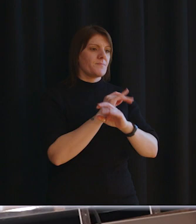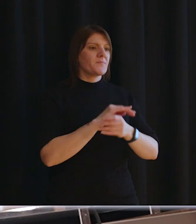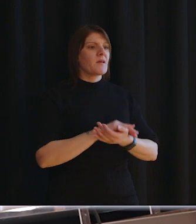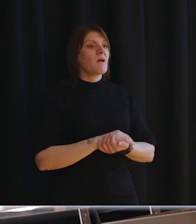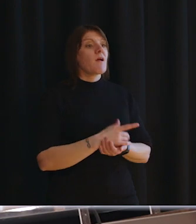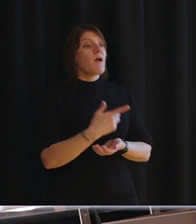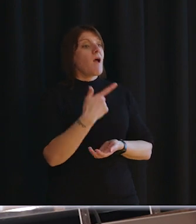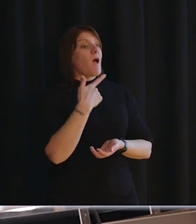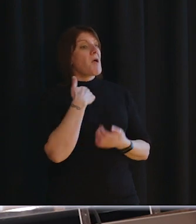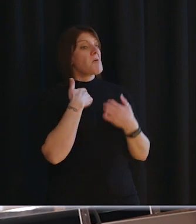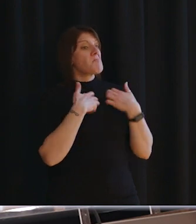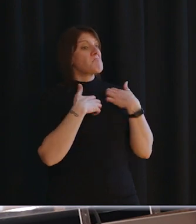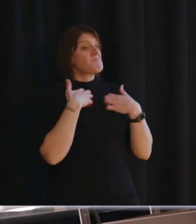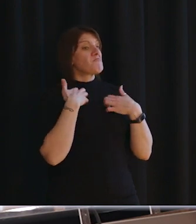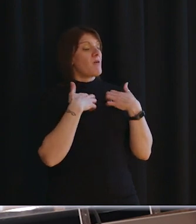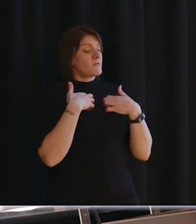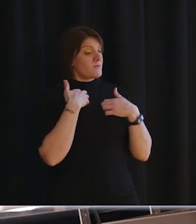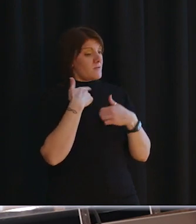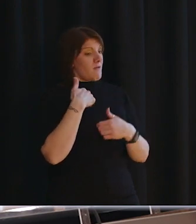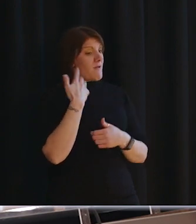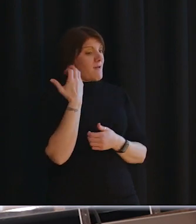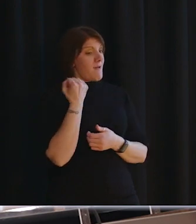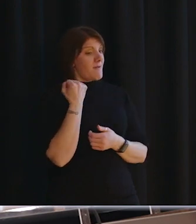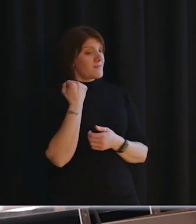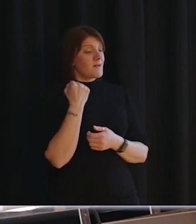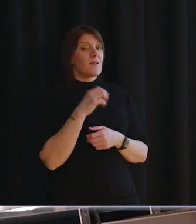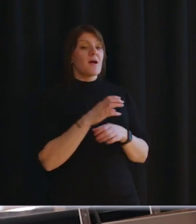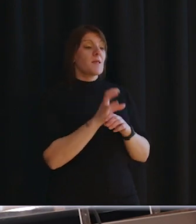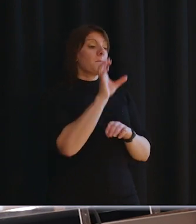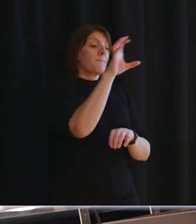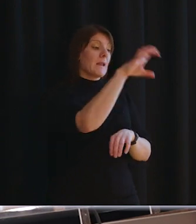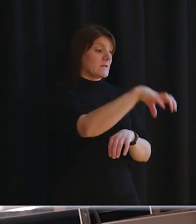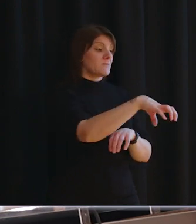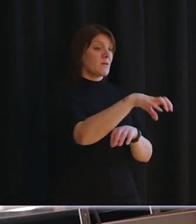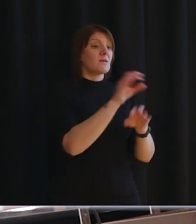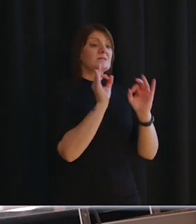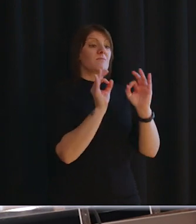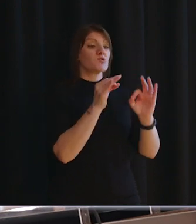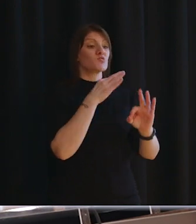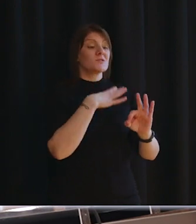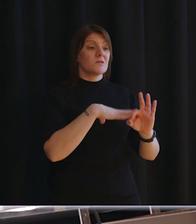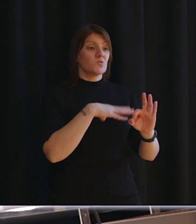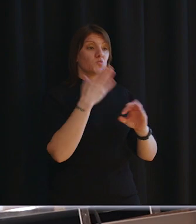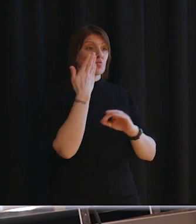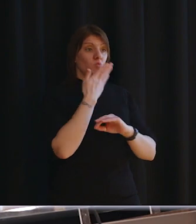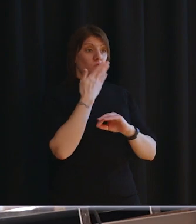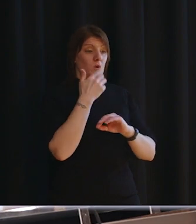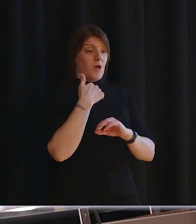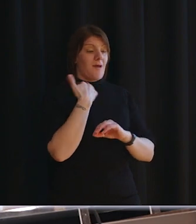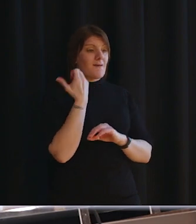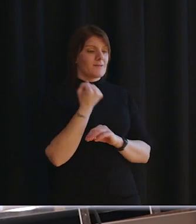I had an interest in it and I got a placement at a special needs school. Oh